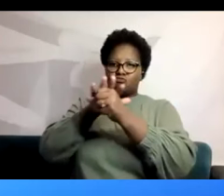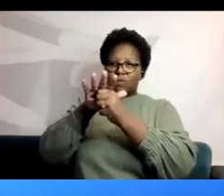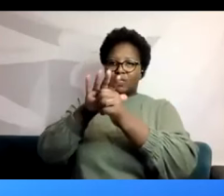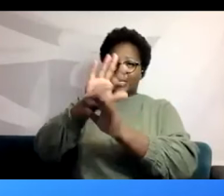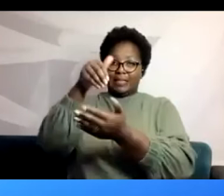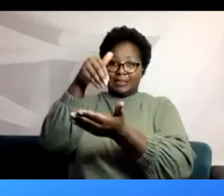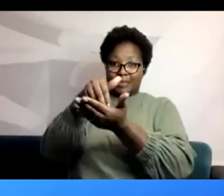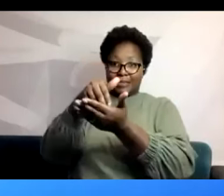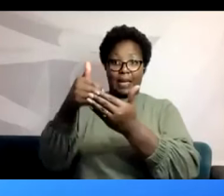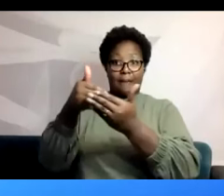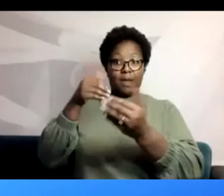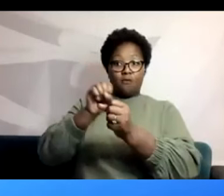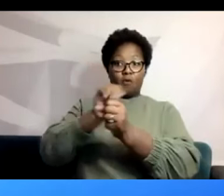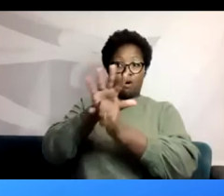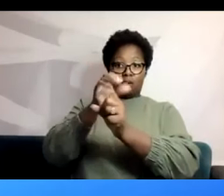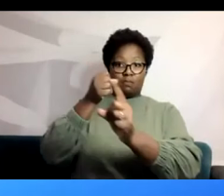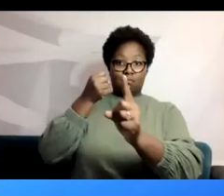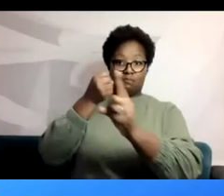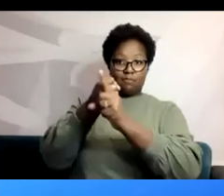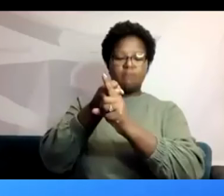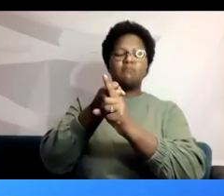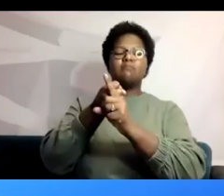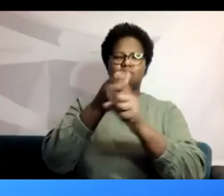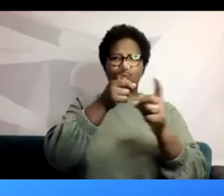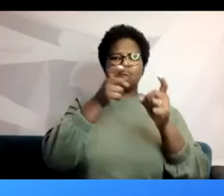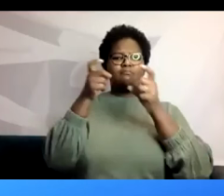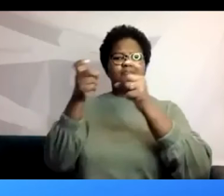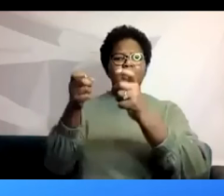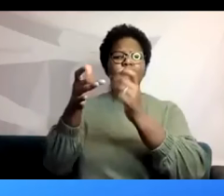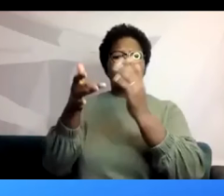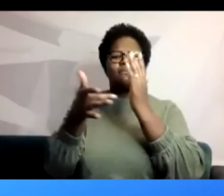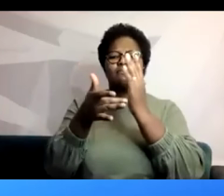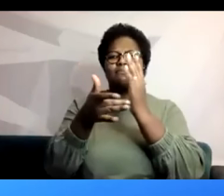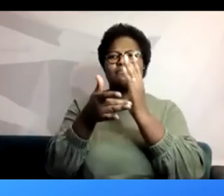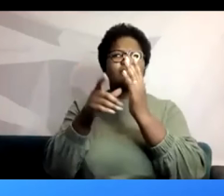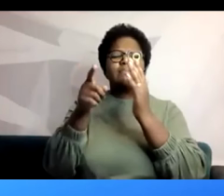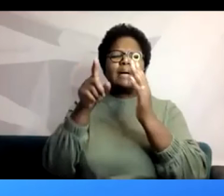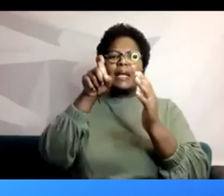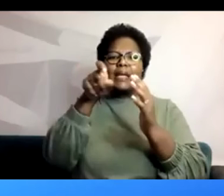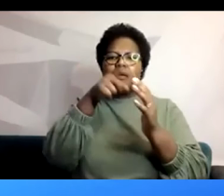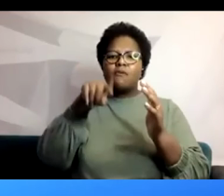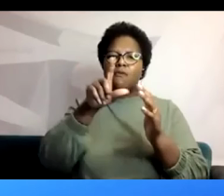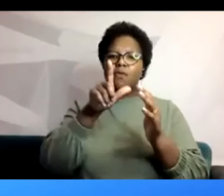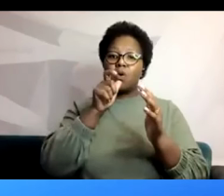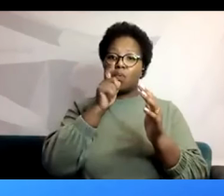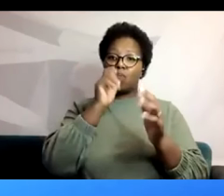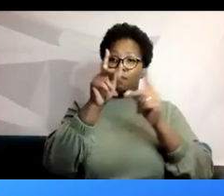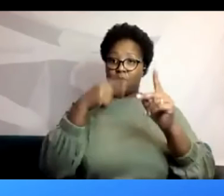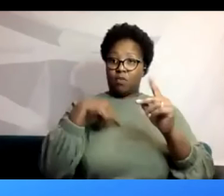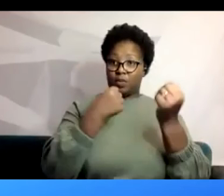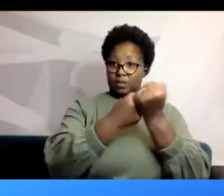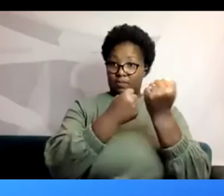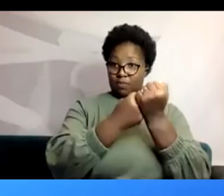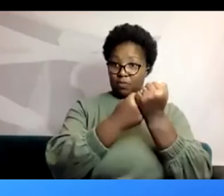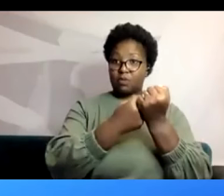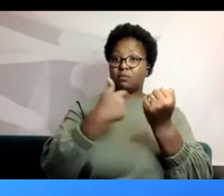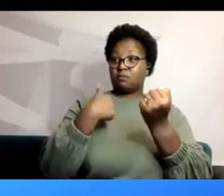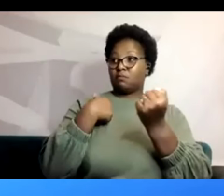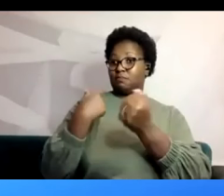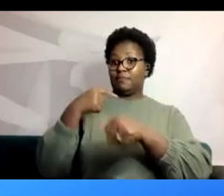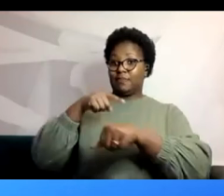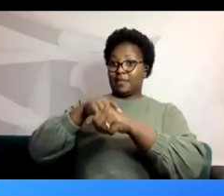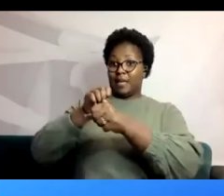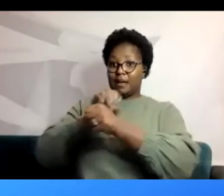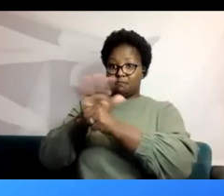on addressing the technology needs of people we support. We continued the project during COVID. Using person-centered tools